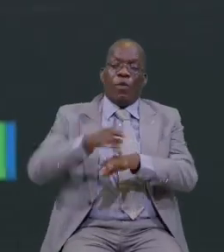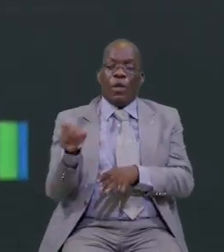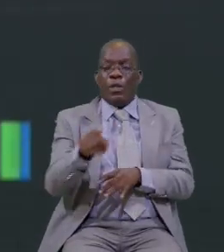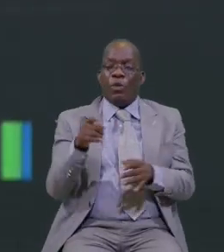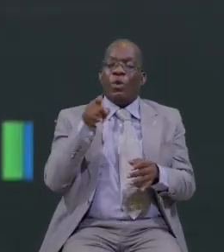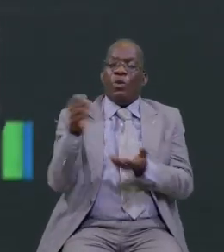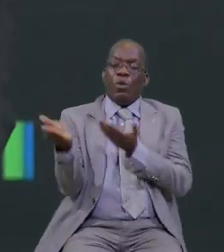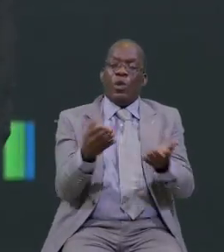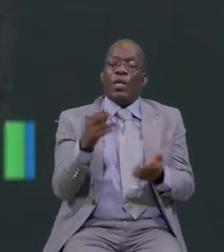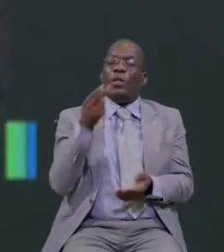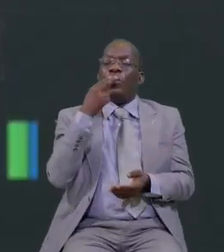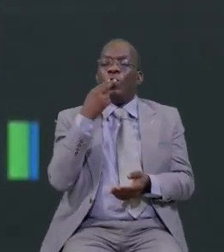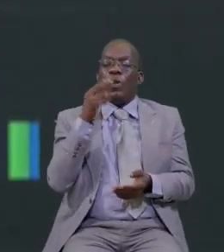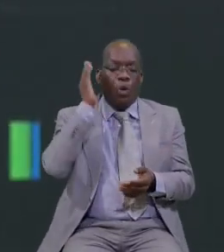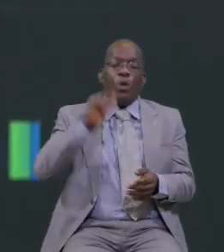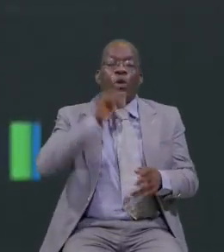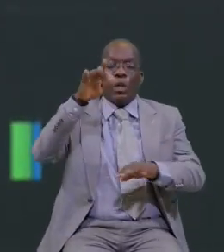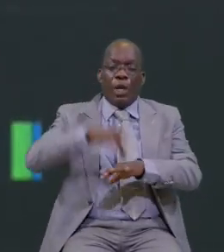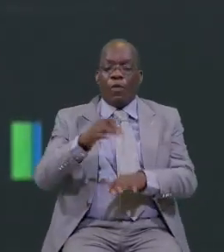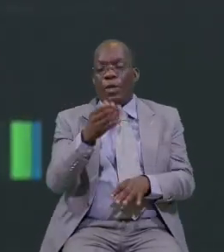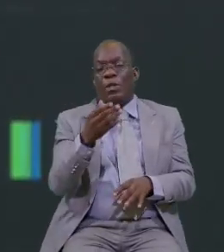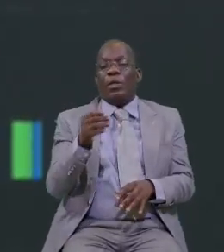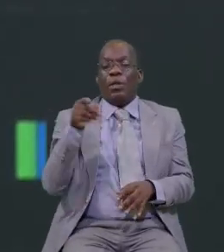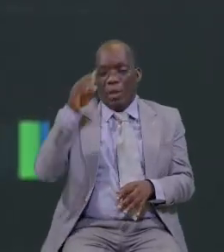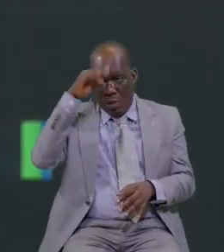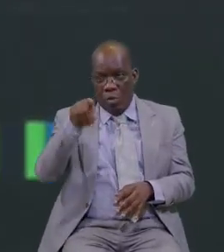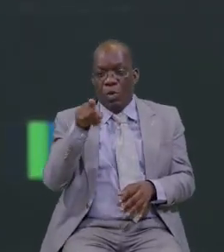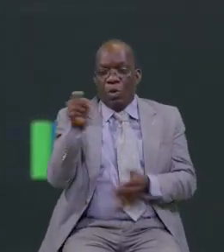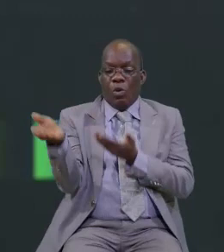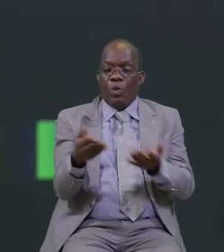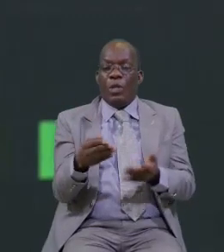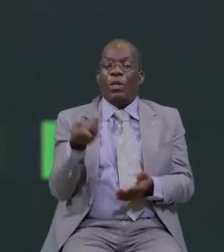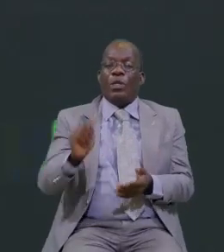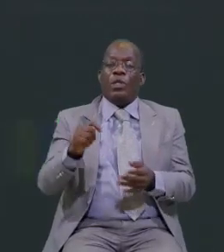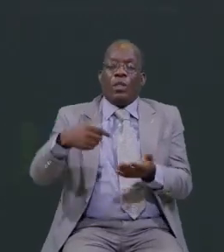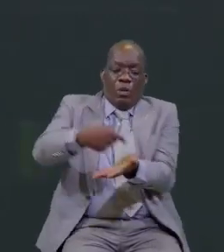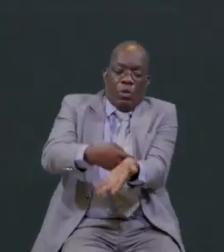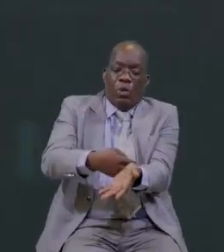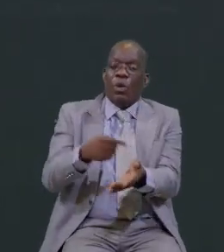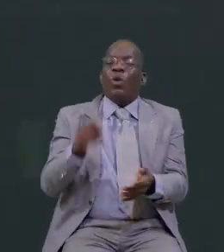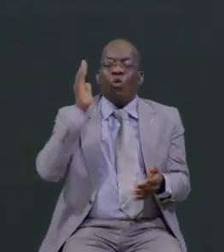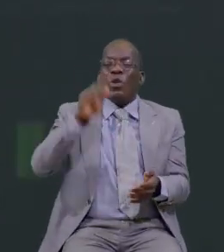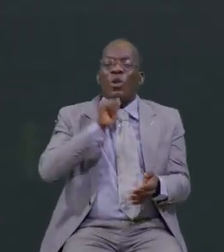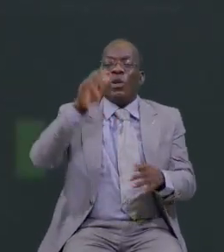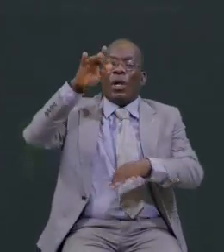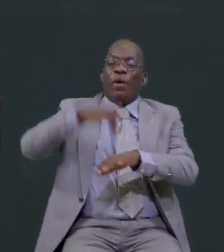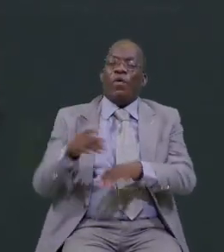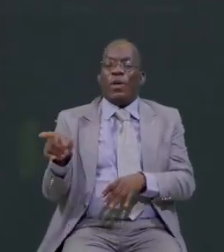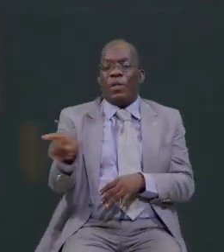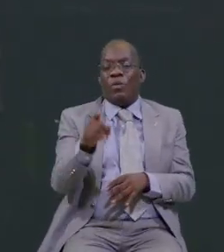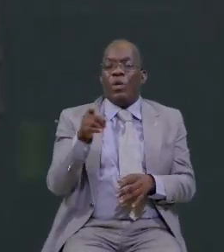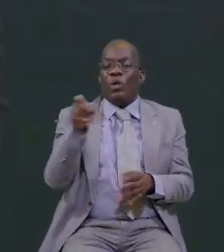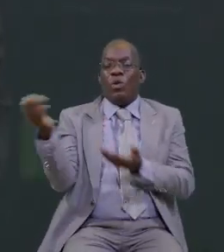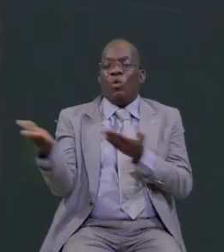him. You bring all those hard drugs and marijuana, doesn't affect him. You bring any kind